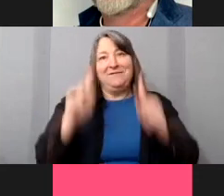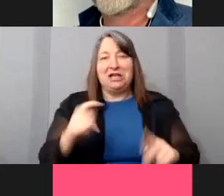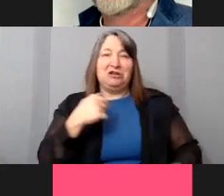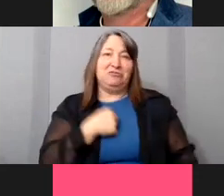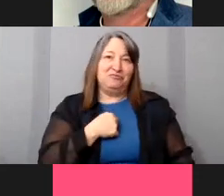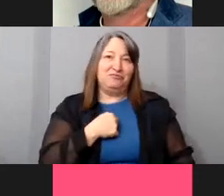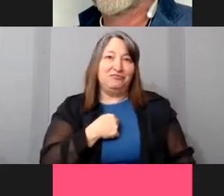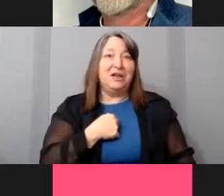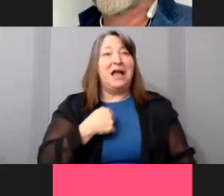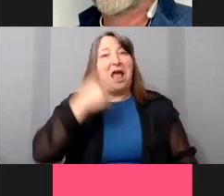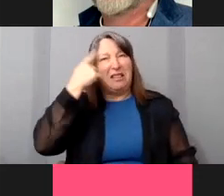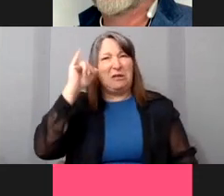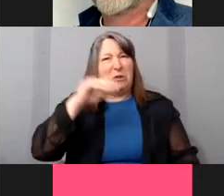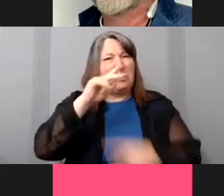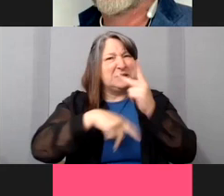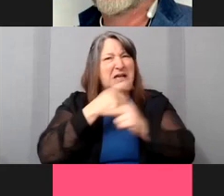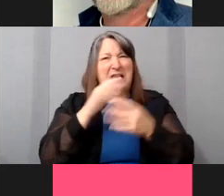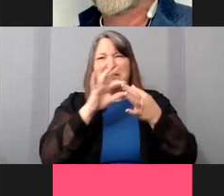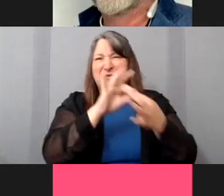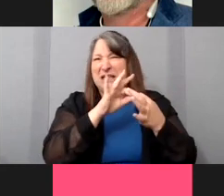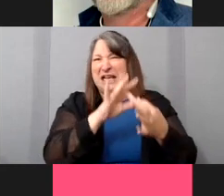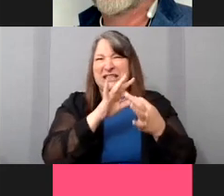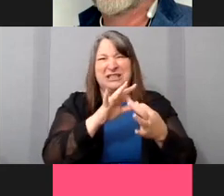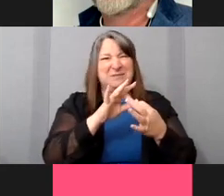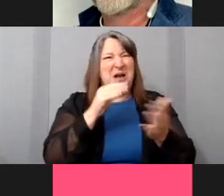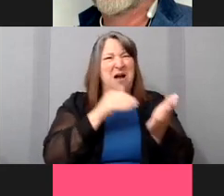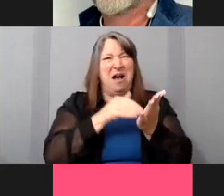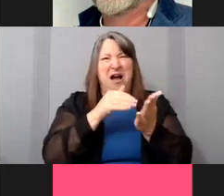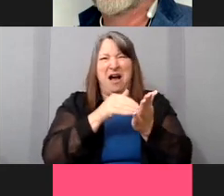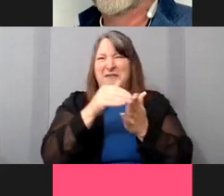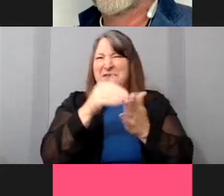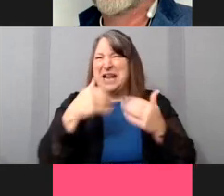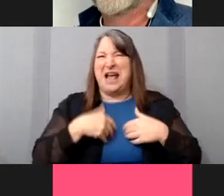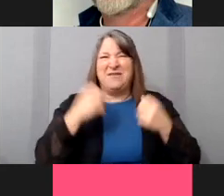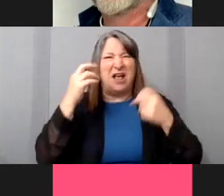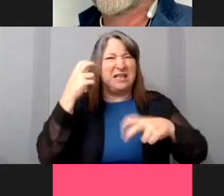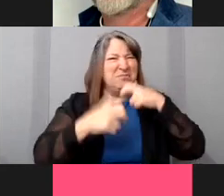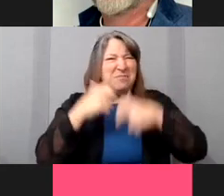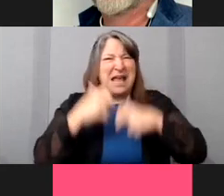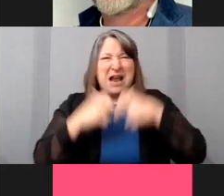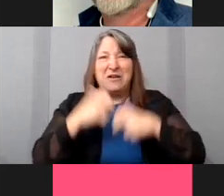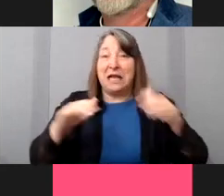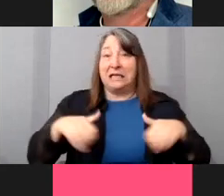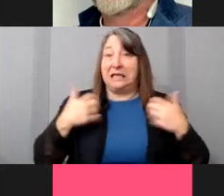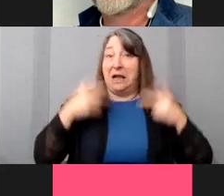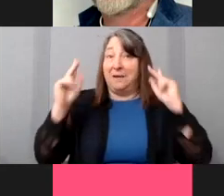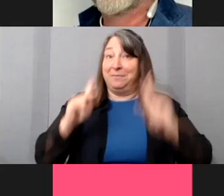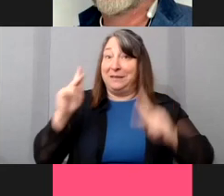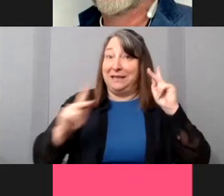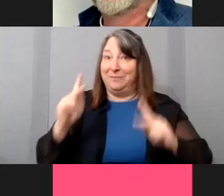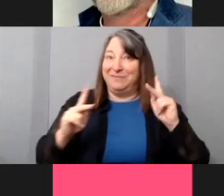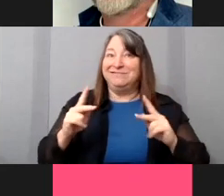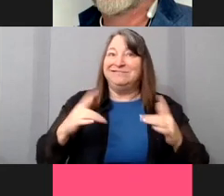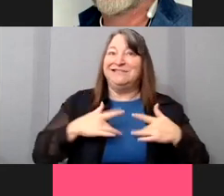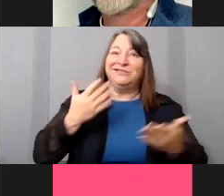And I think those types of relationships are often fraught with peril, and young people, as they probably naturally should, tend to reject